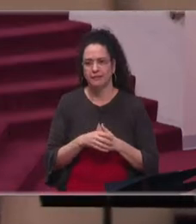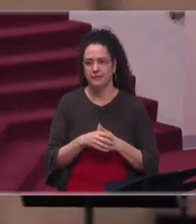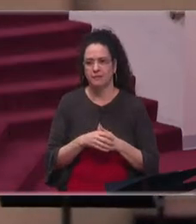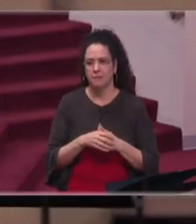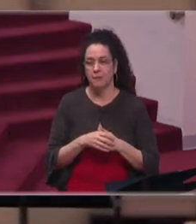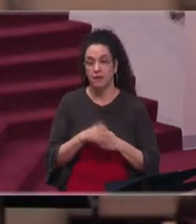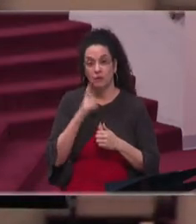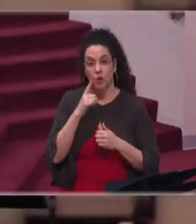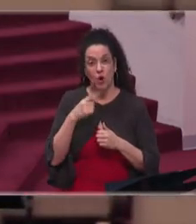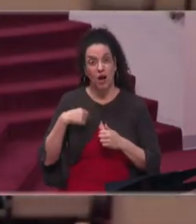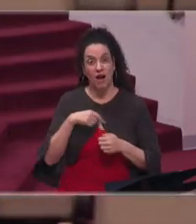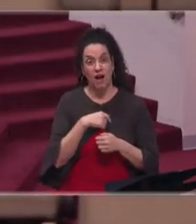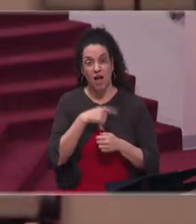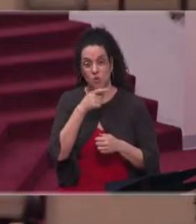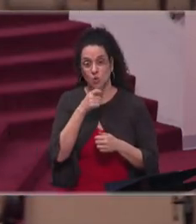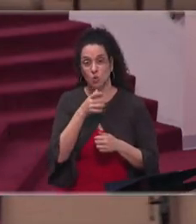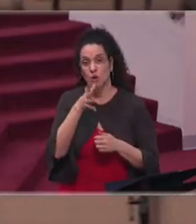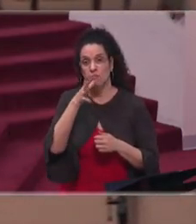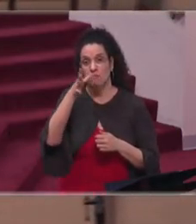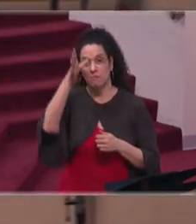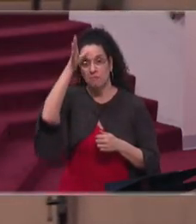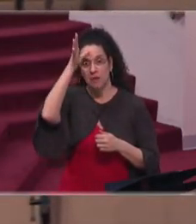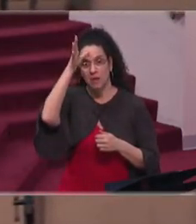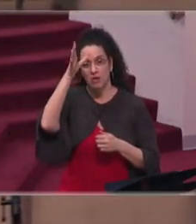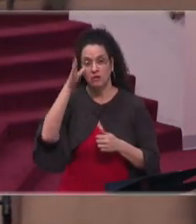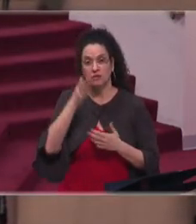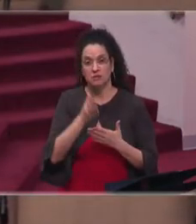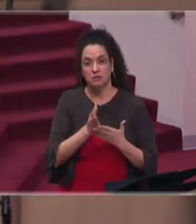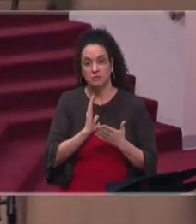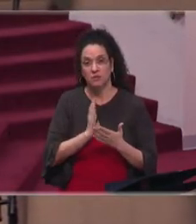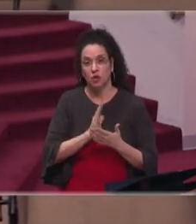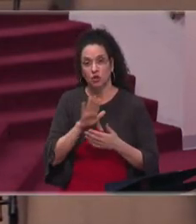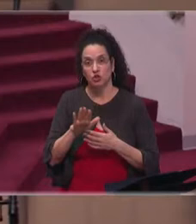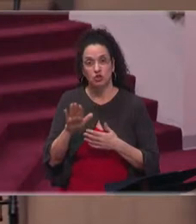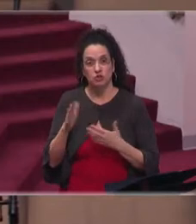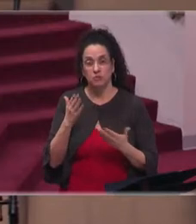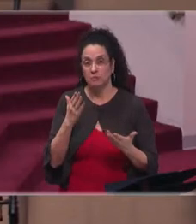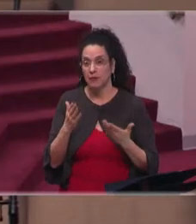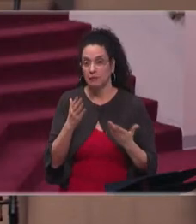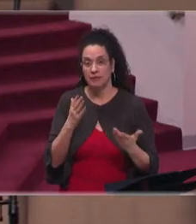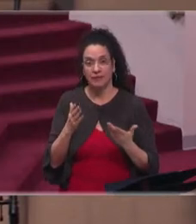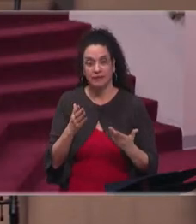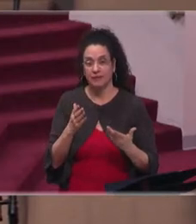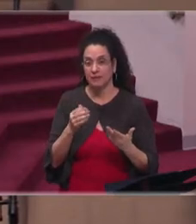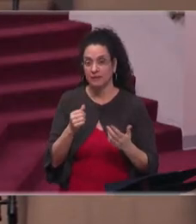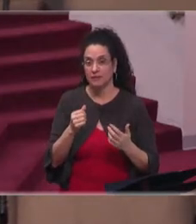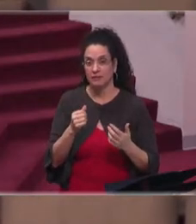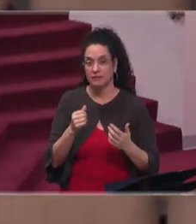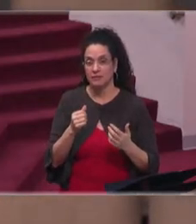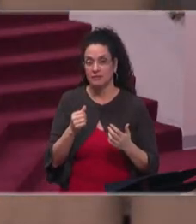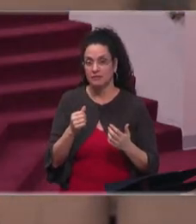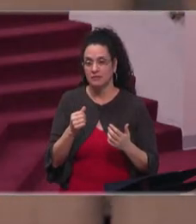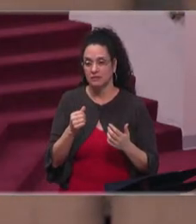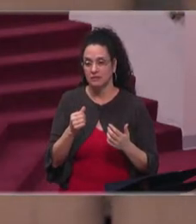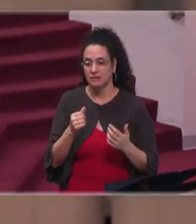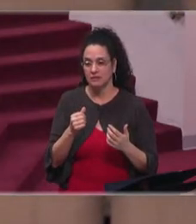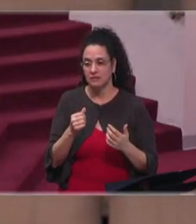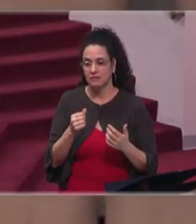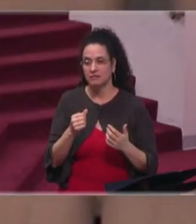And then for those of us who are parents, and some of our children might not be where we want them to